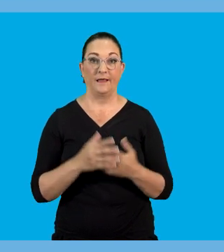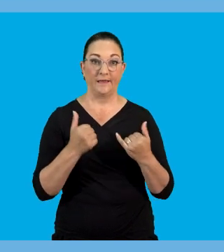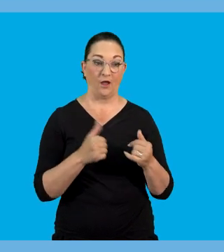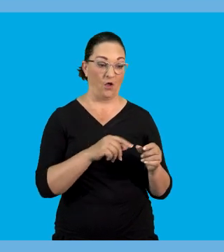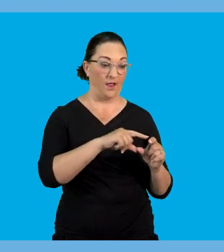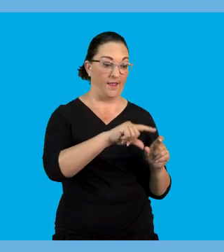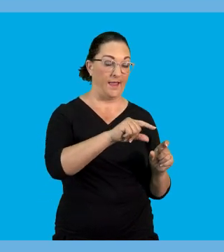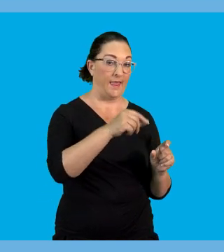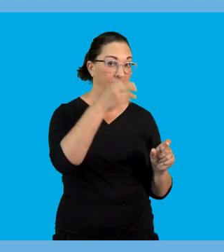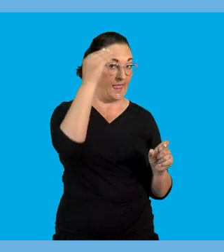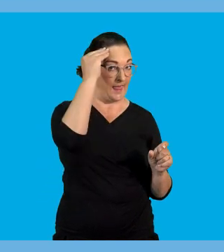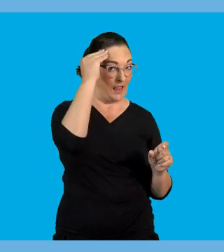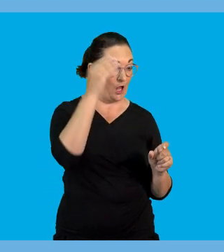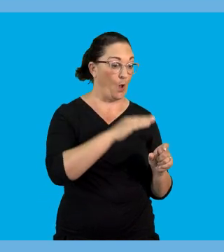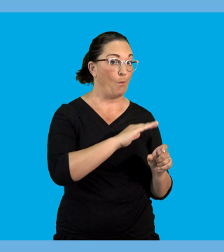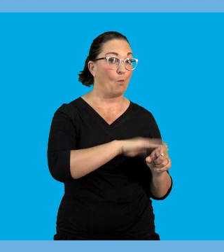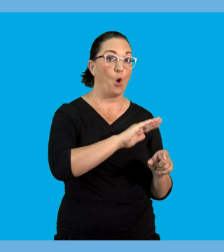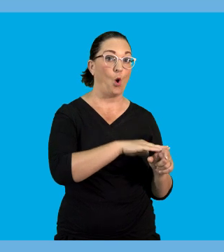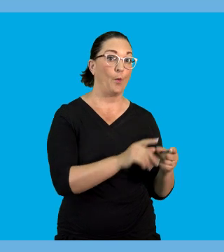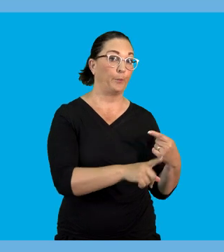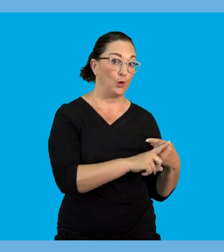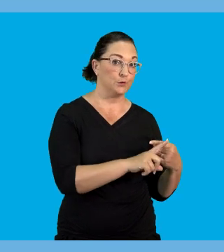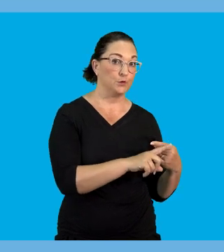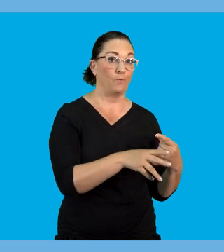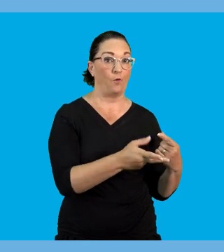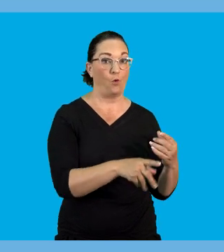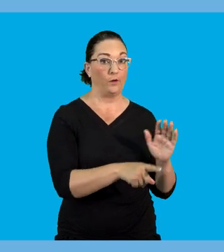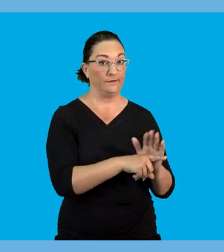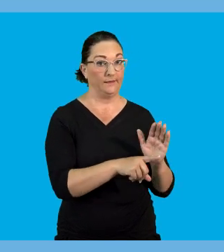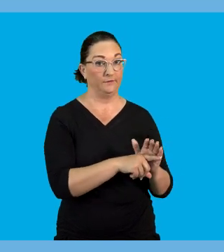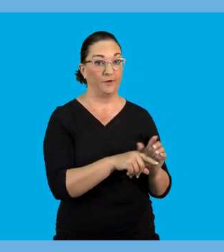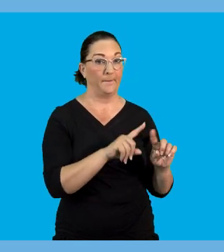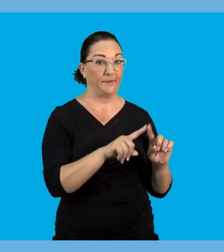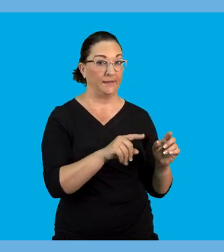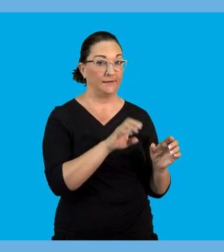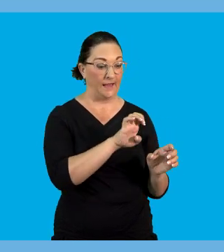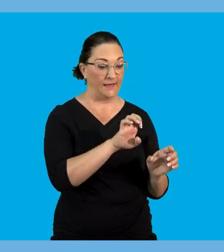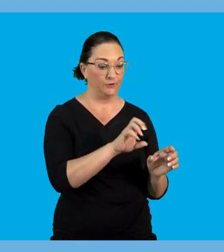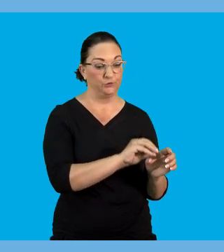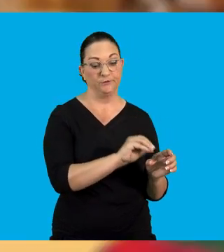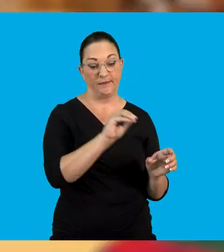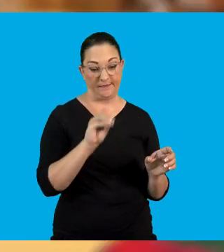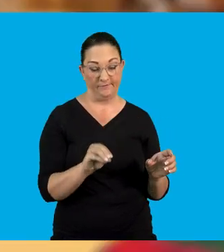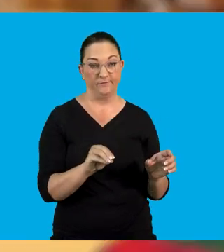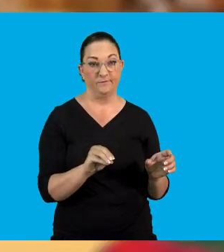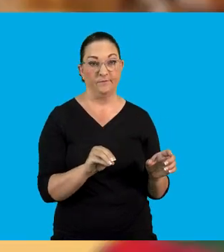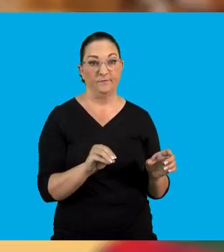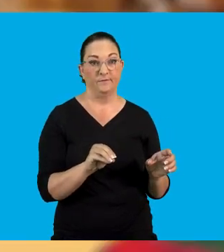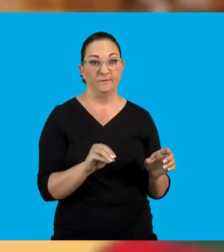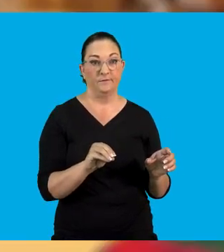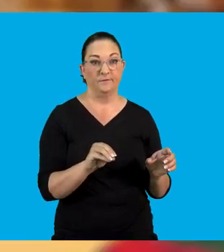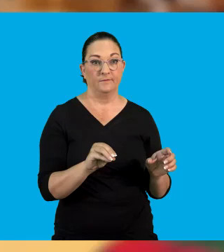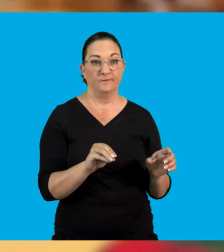object have more positive or more negative charges? So if a substance transfers its electrons to the other substance,